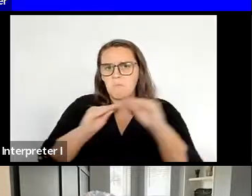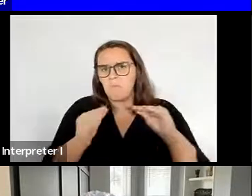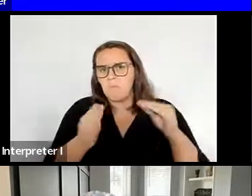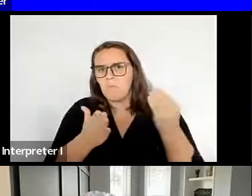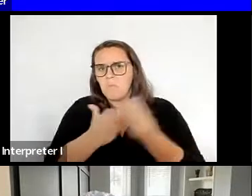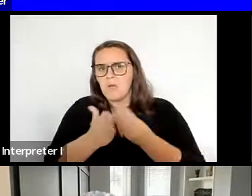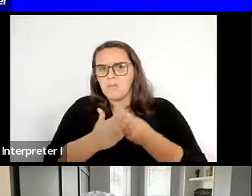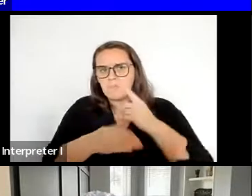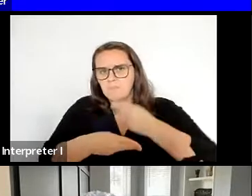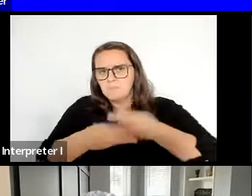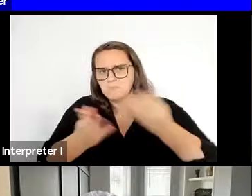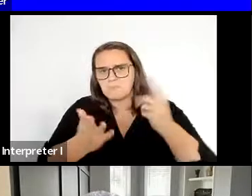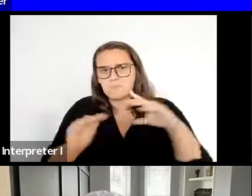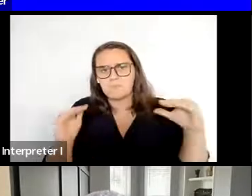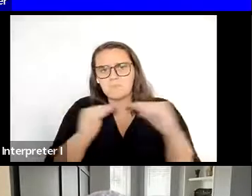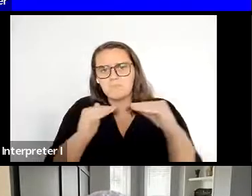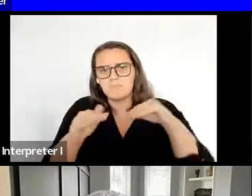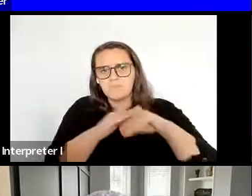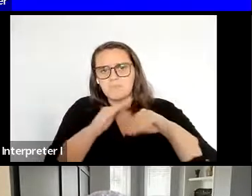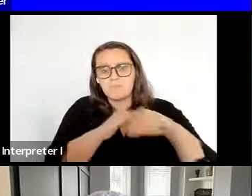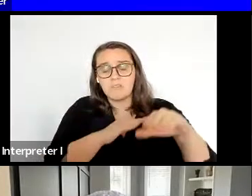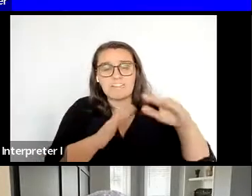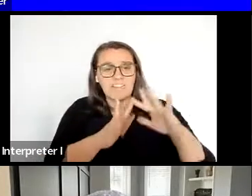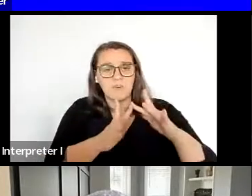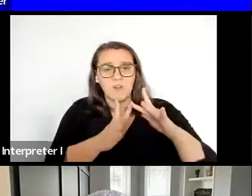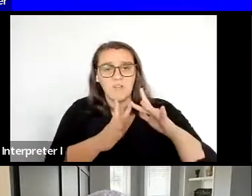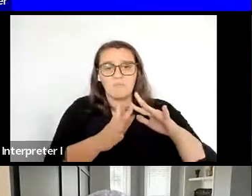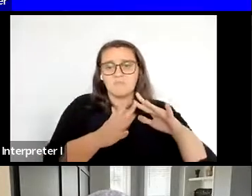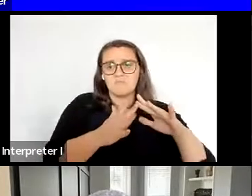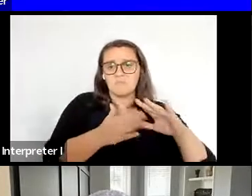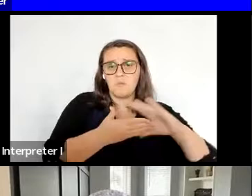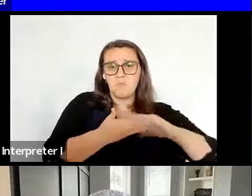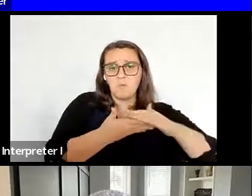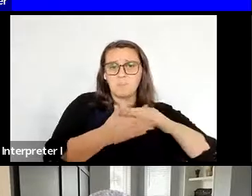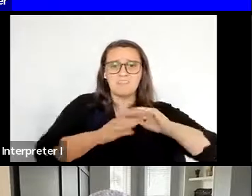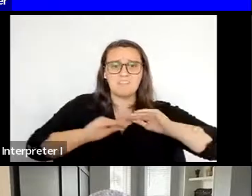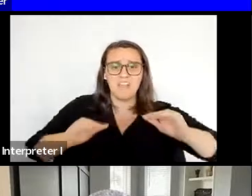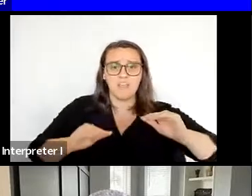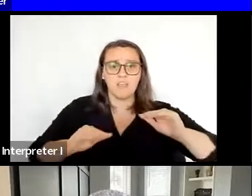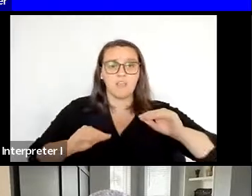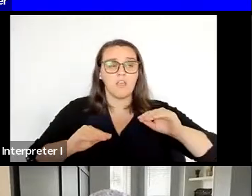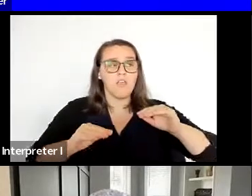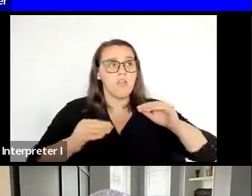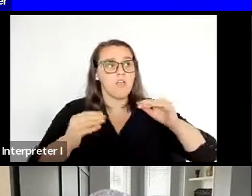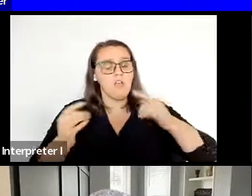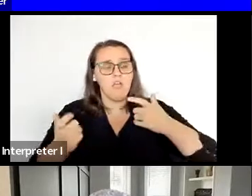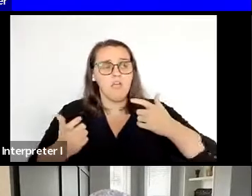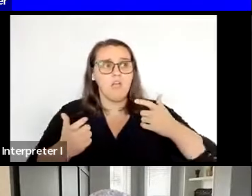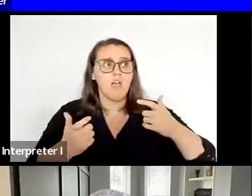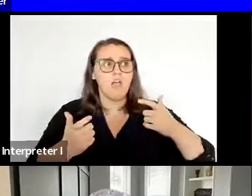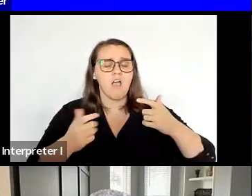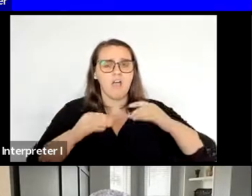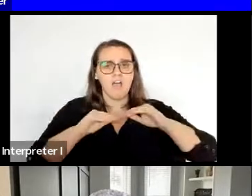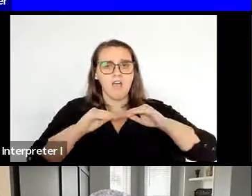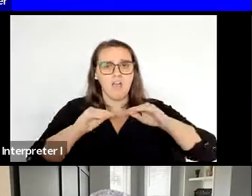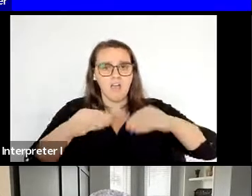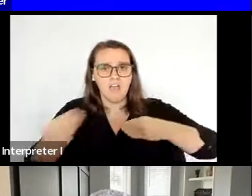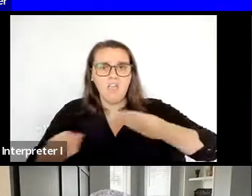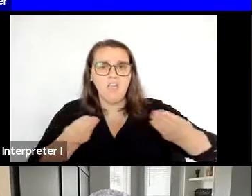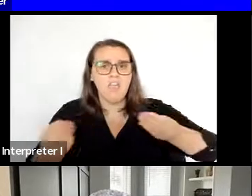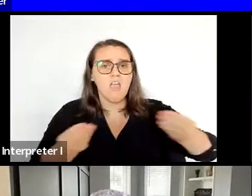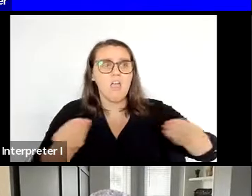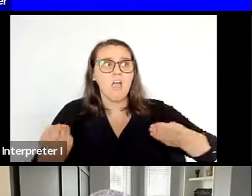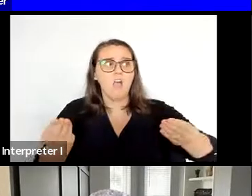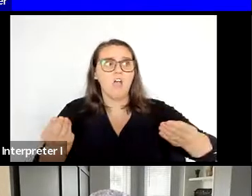equitable access to devices and internet services for their students. And then we saw how the rollout went, and it left a lot of